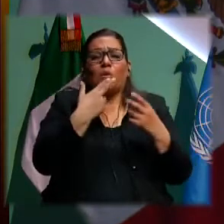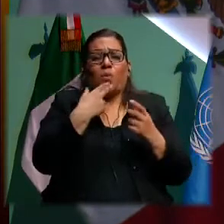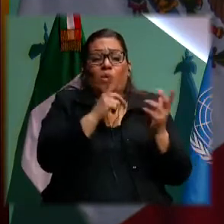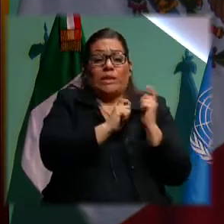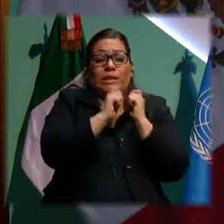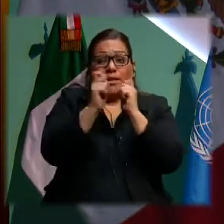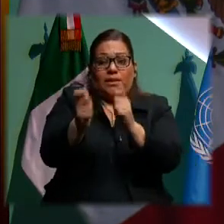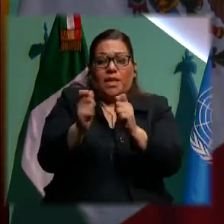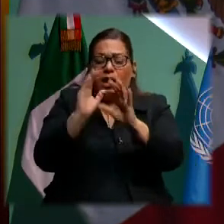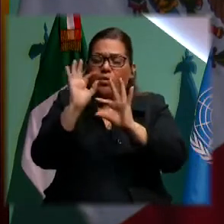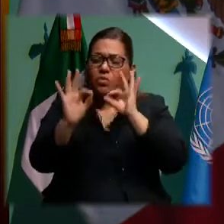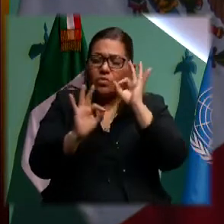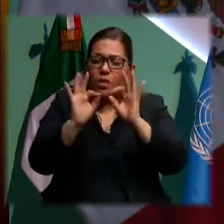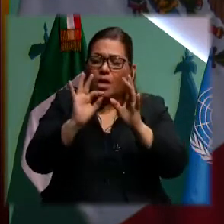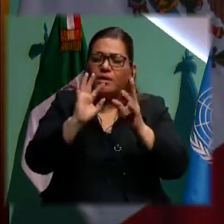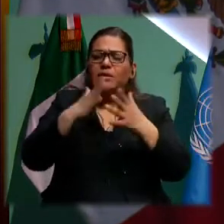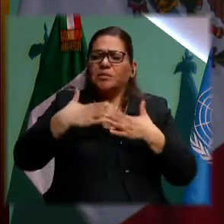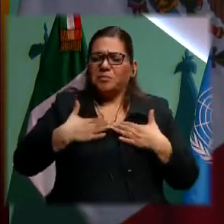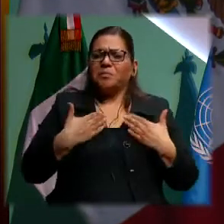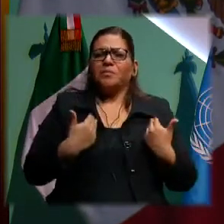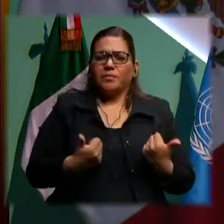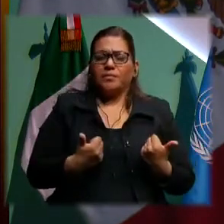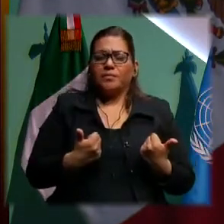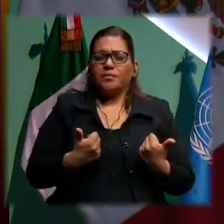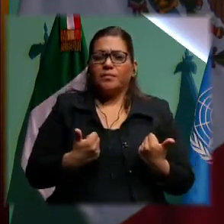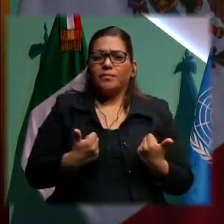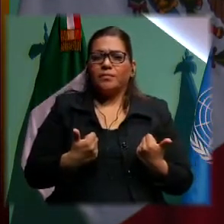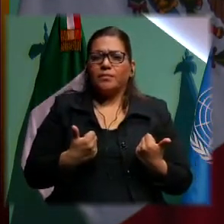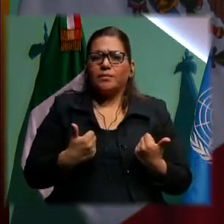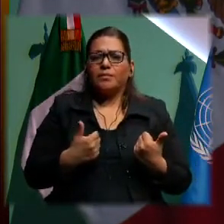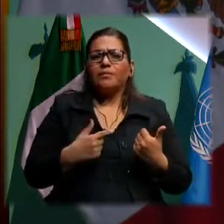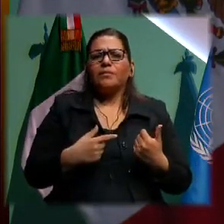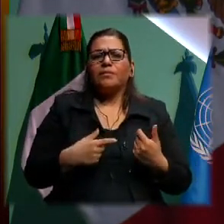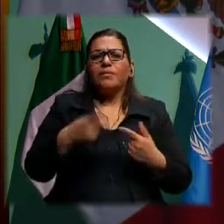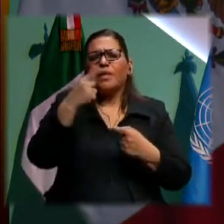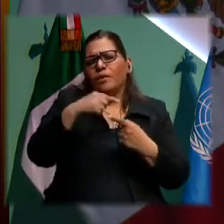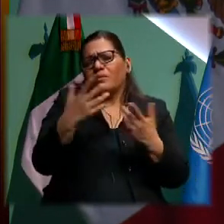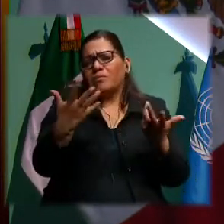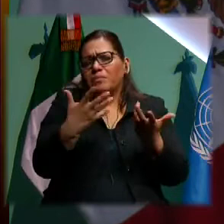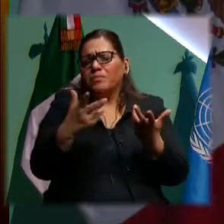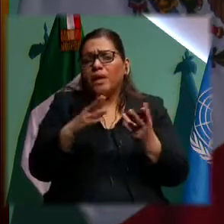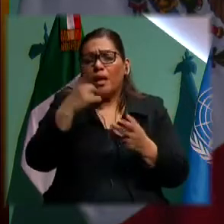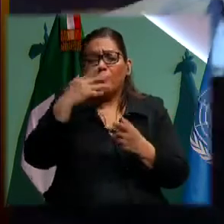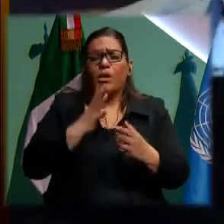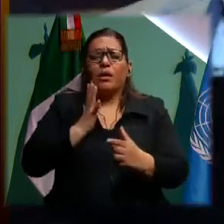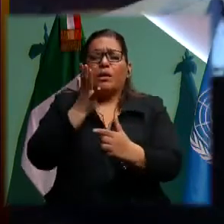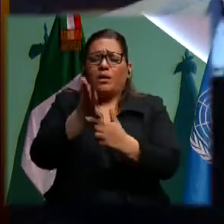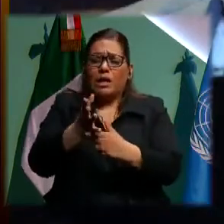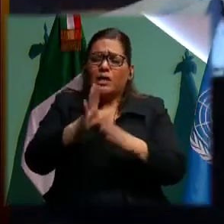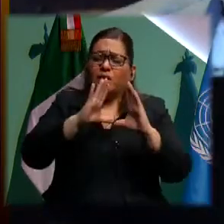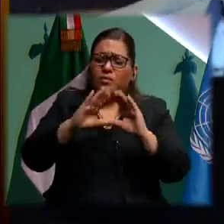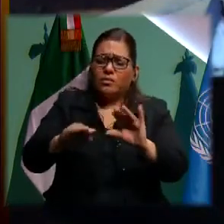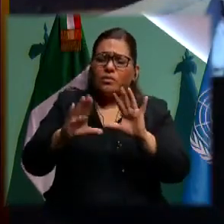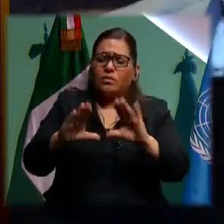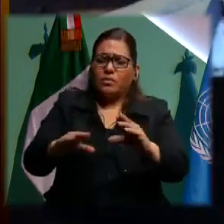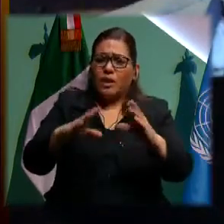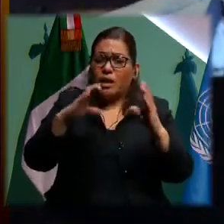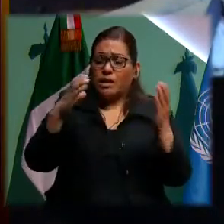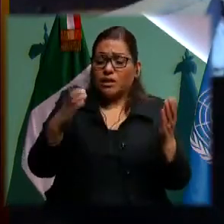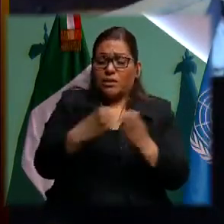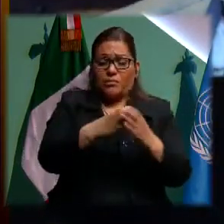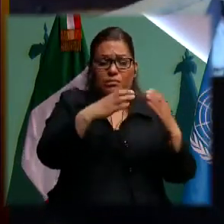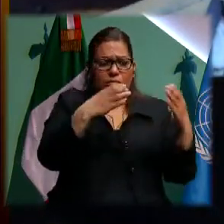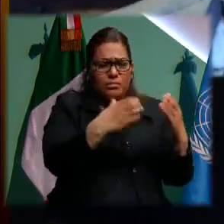understand where we as a world global community want to go in all of the human necessities: